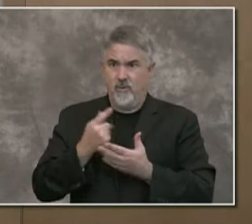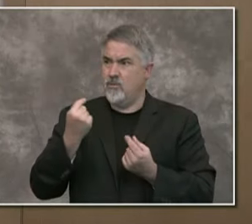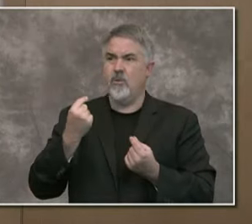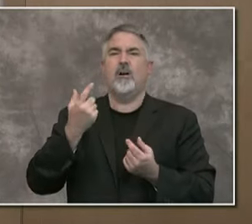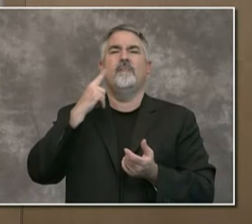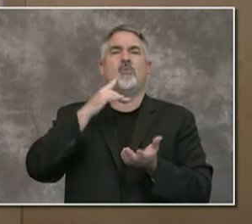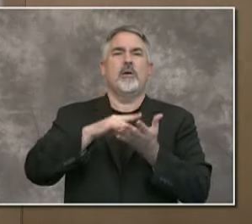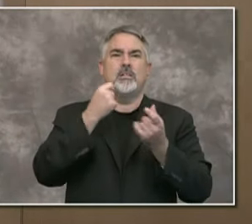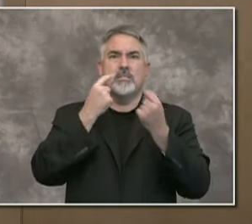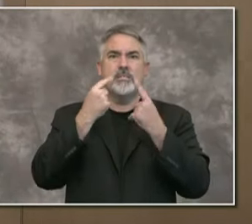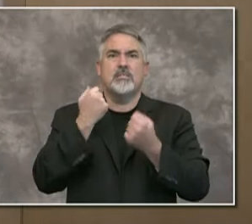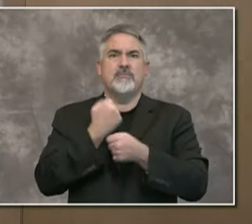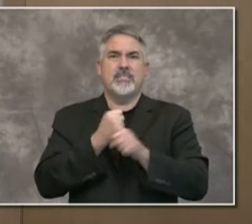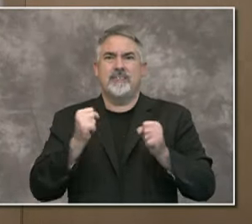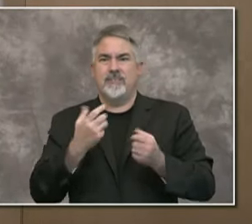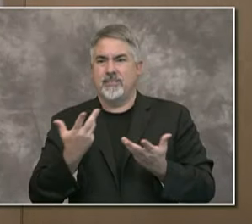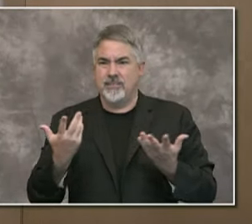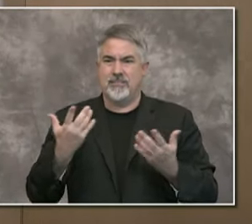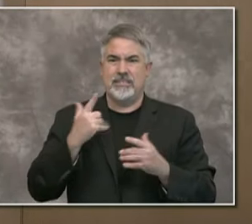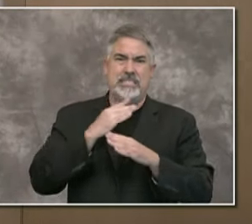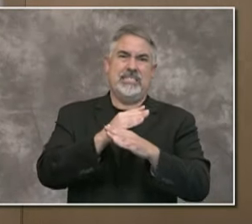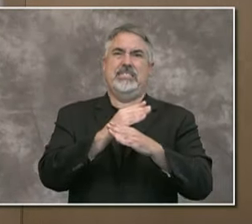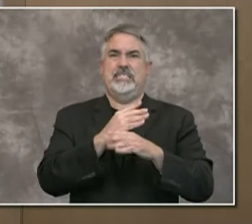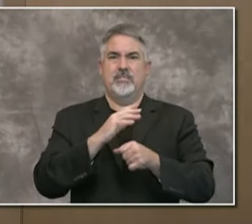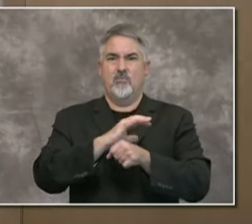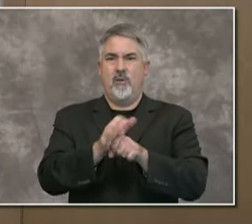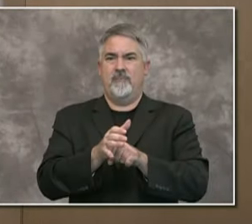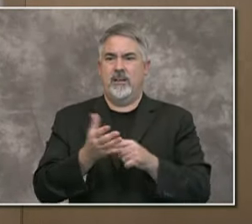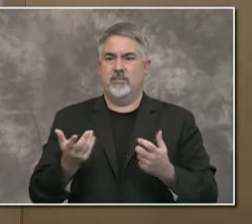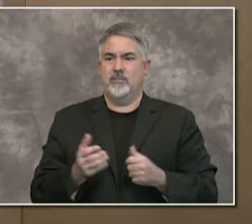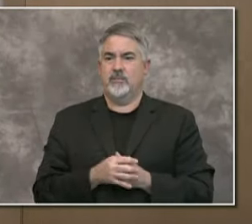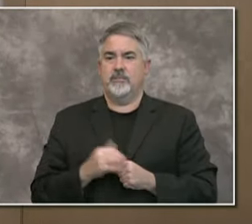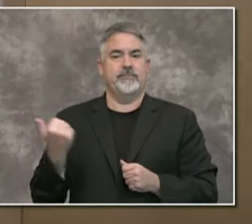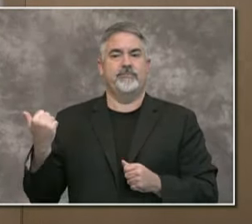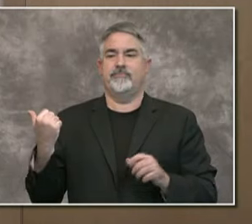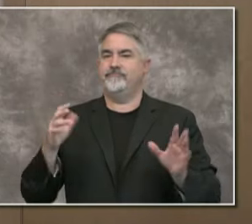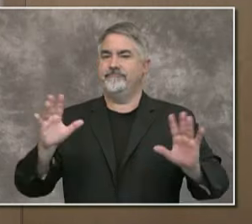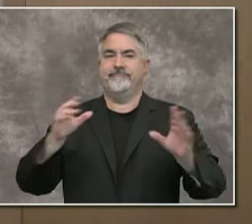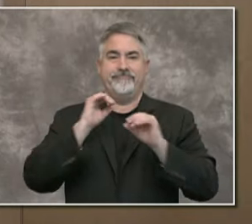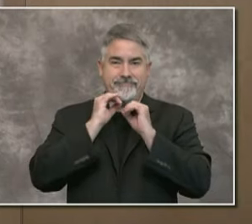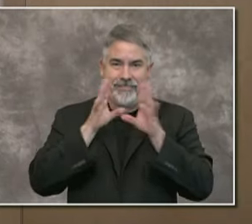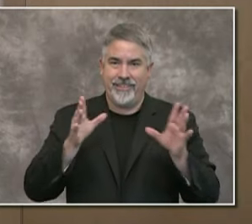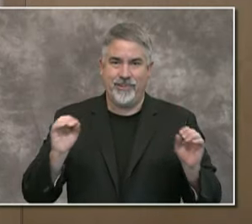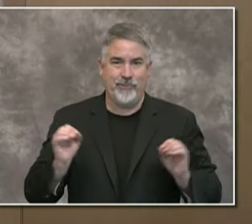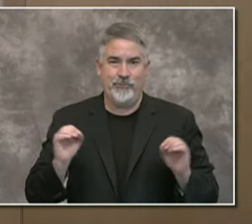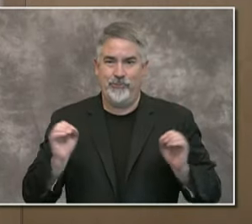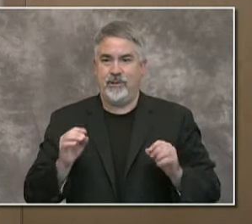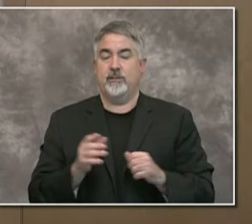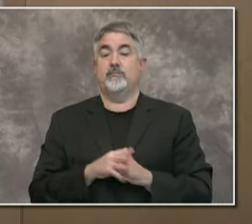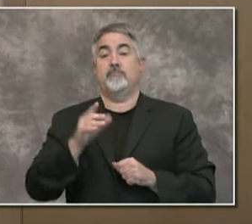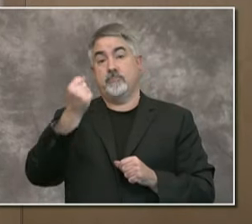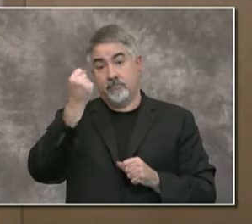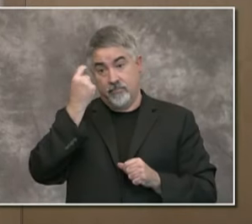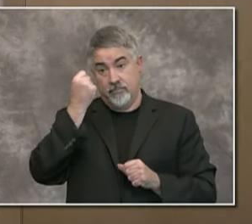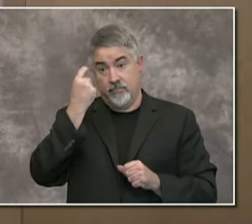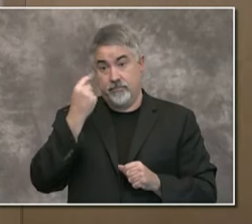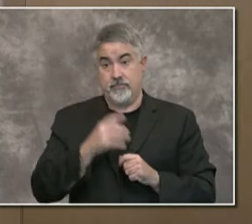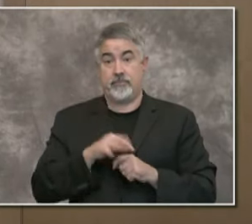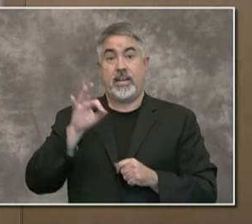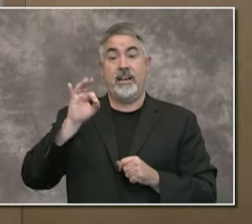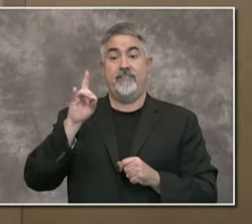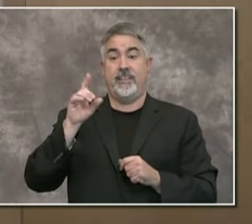or prevention of COVID-19. However, there is an FDA and emergency use authorization,